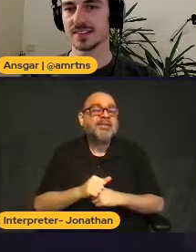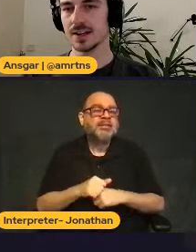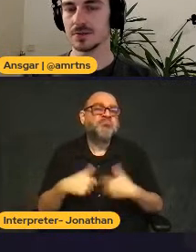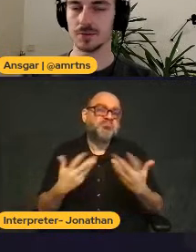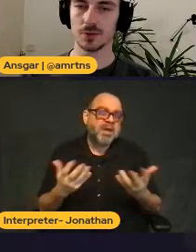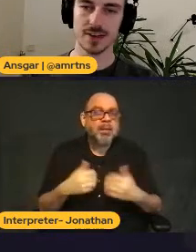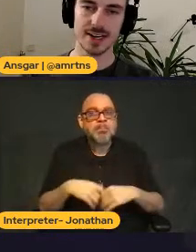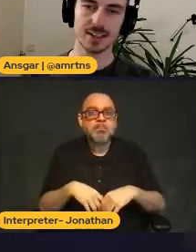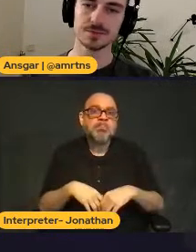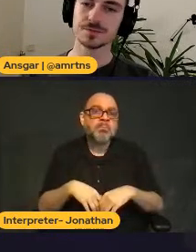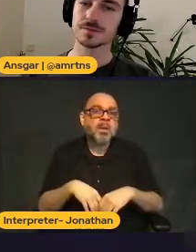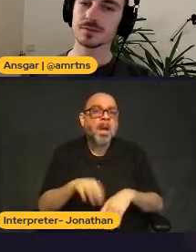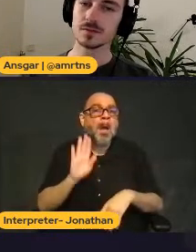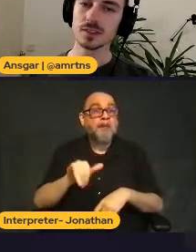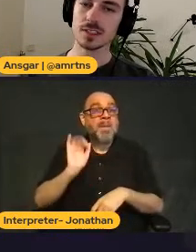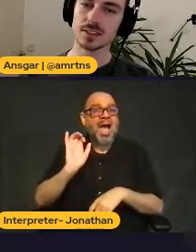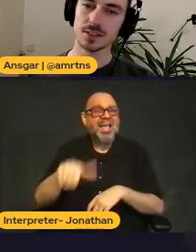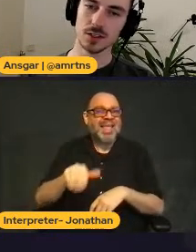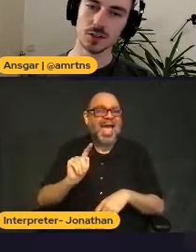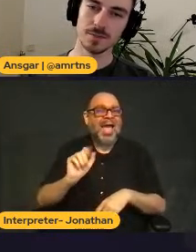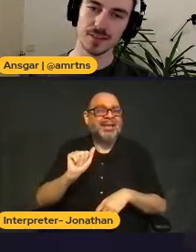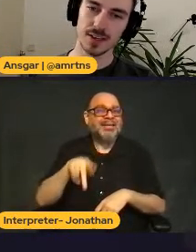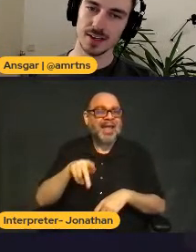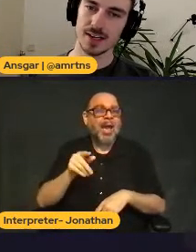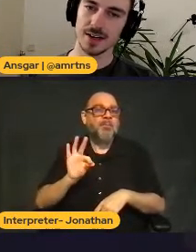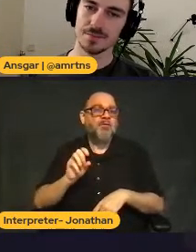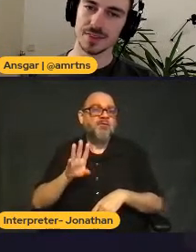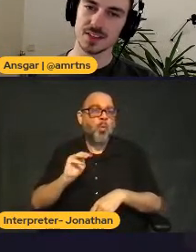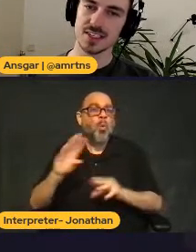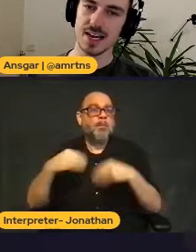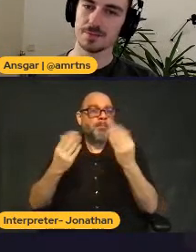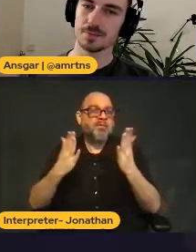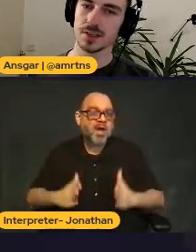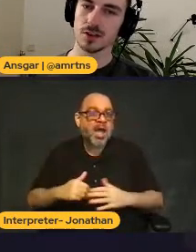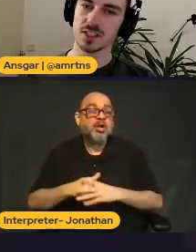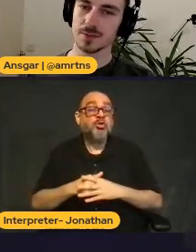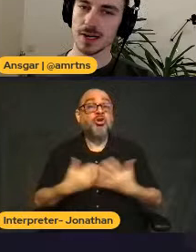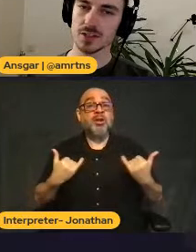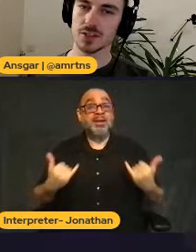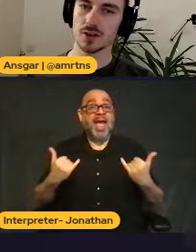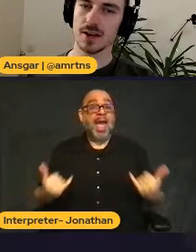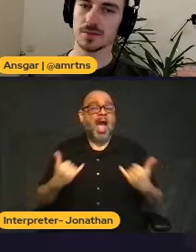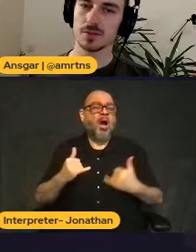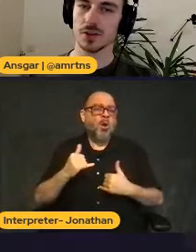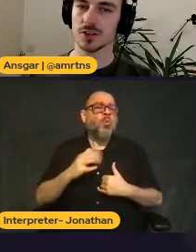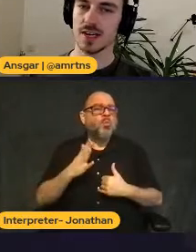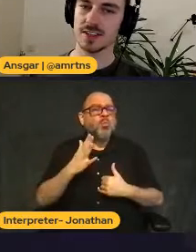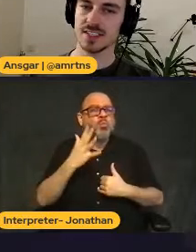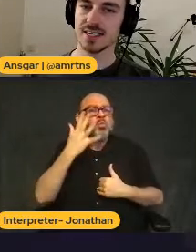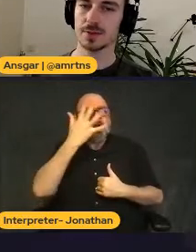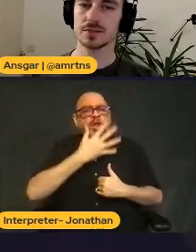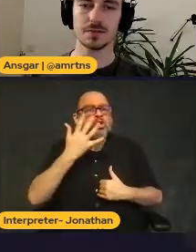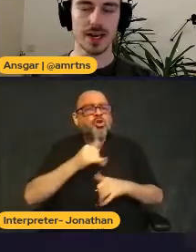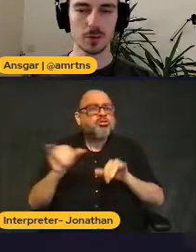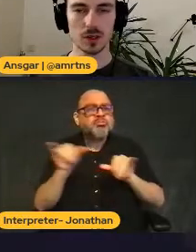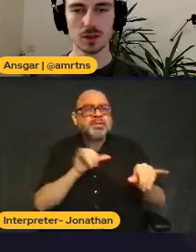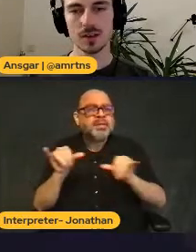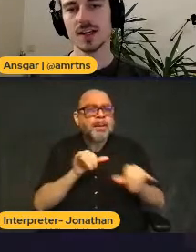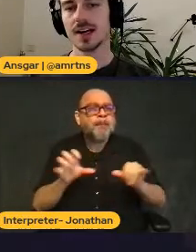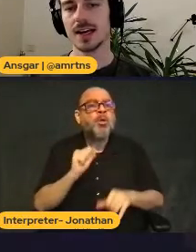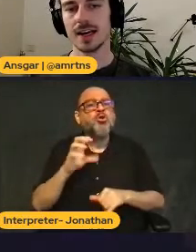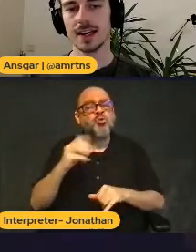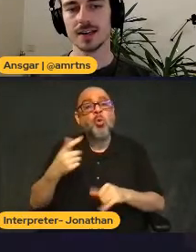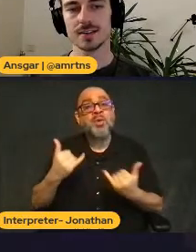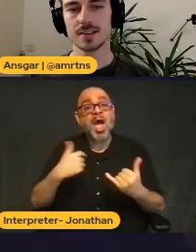via the Terraform provider. So this time it looks similar. So I'm going to add a database